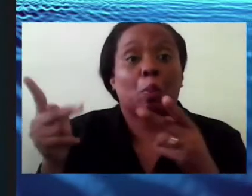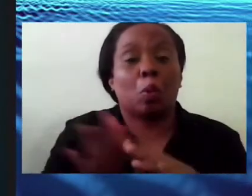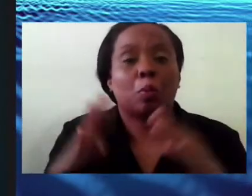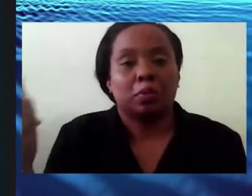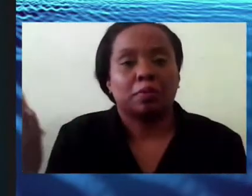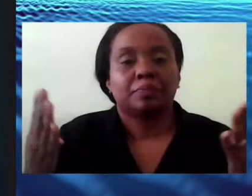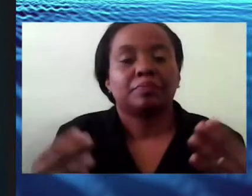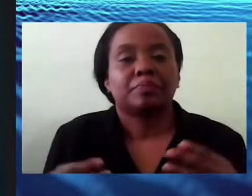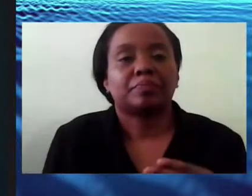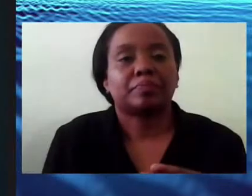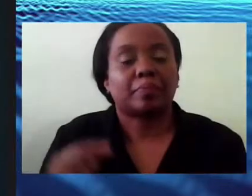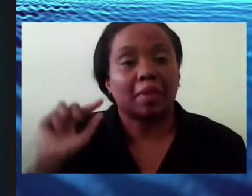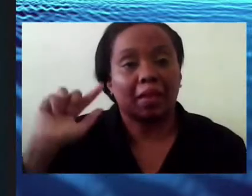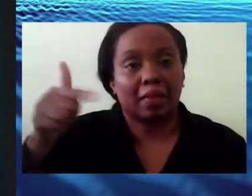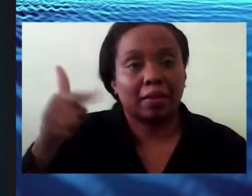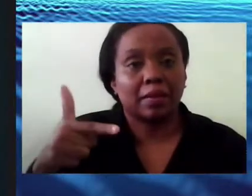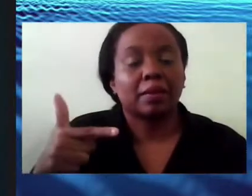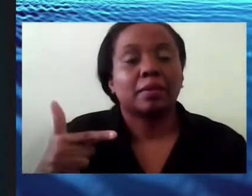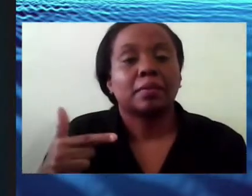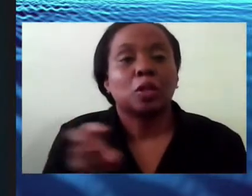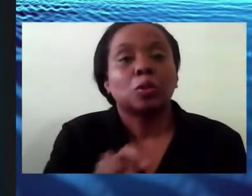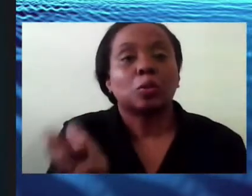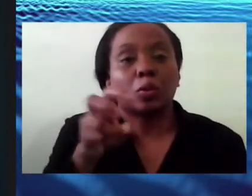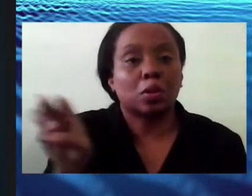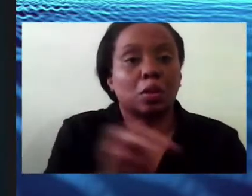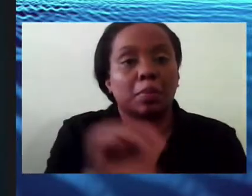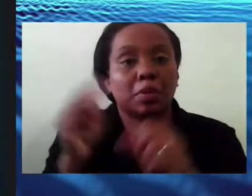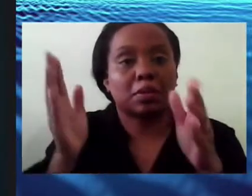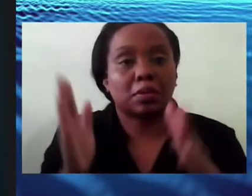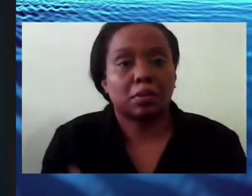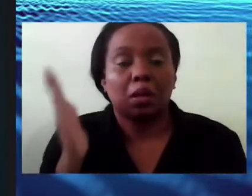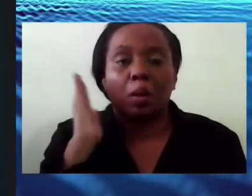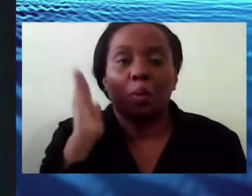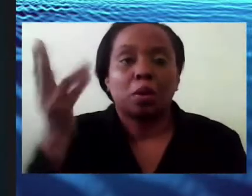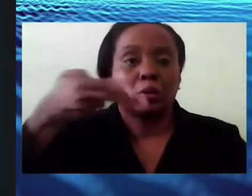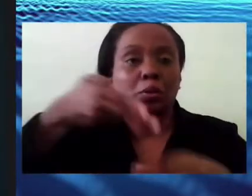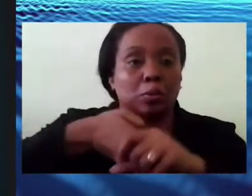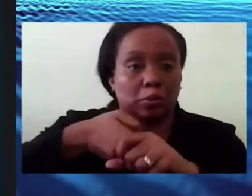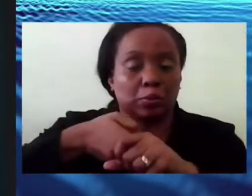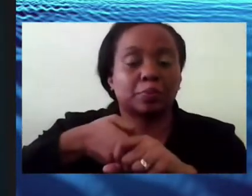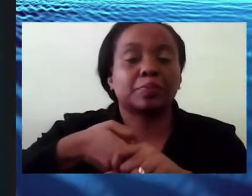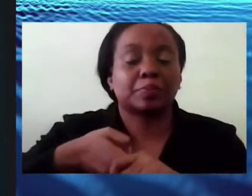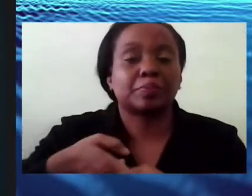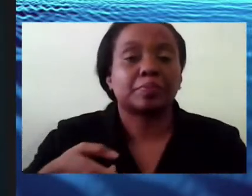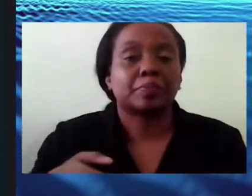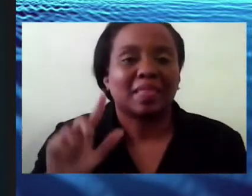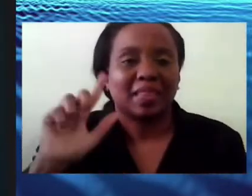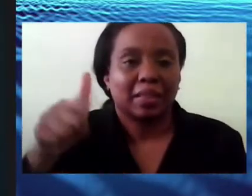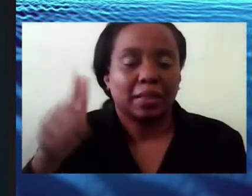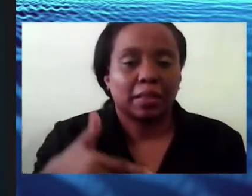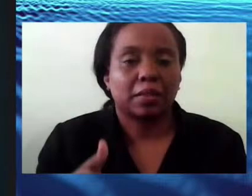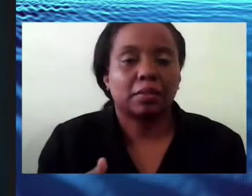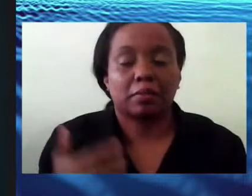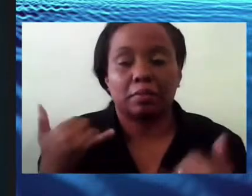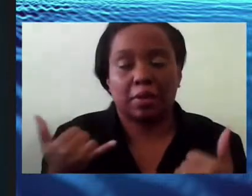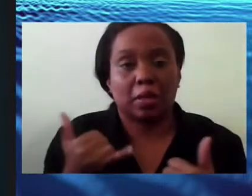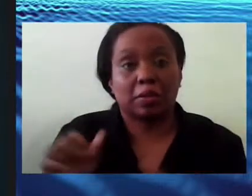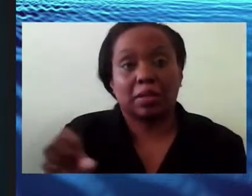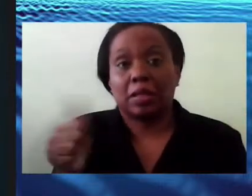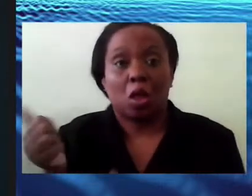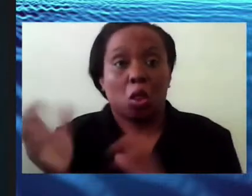join you a little bit later to advise as to what is going on with the airport, as she is in a briefing meeting at the